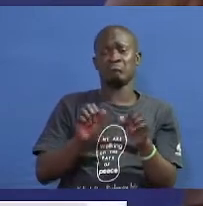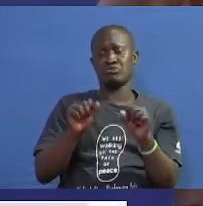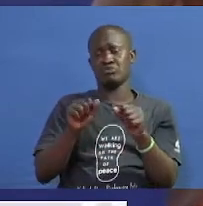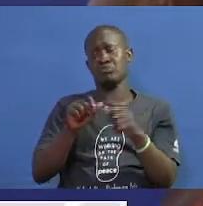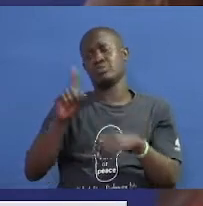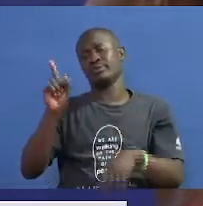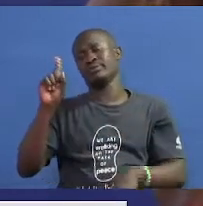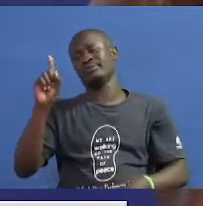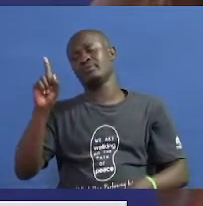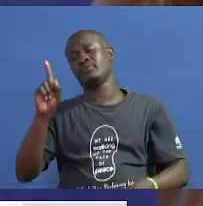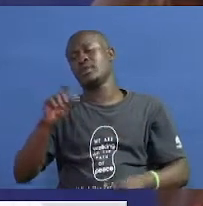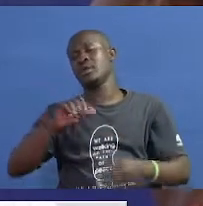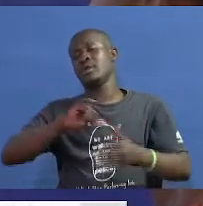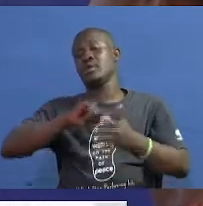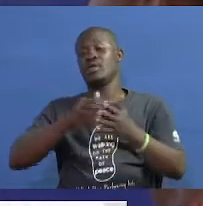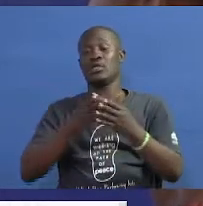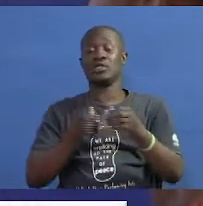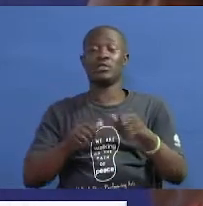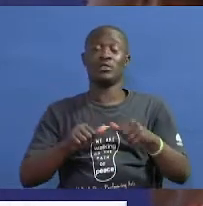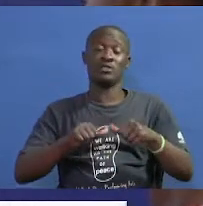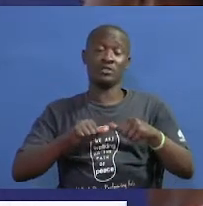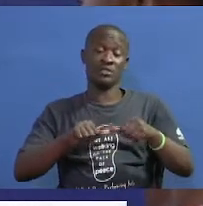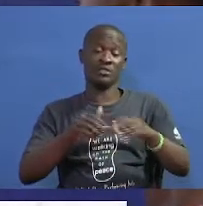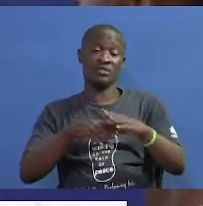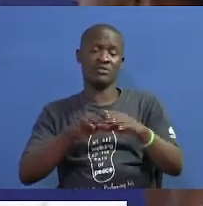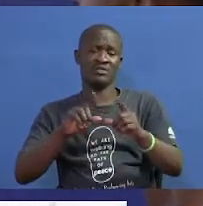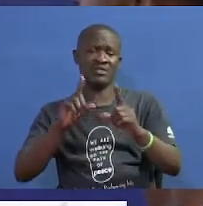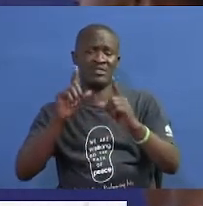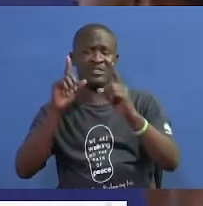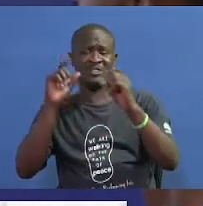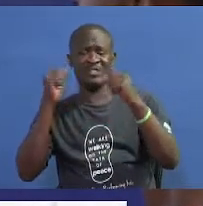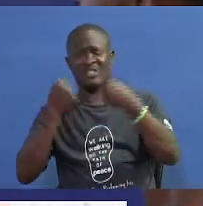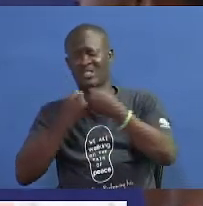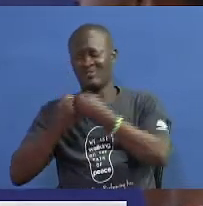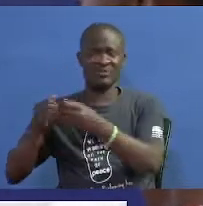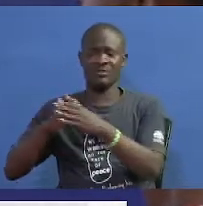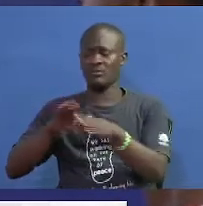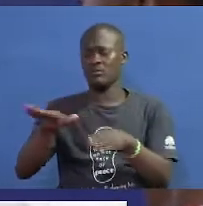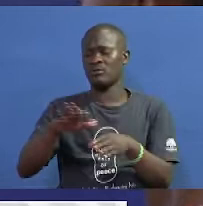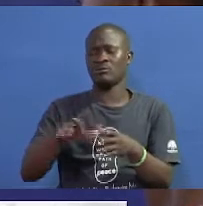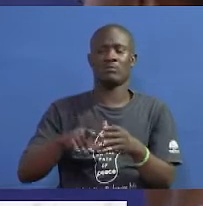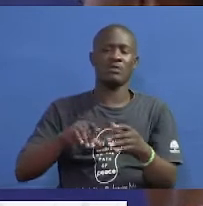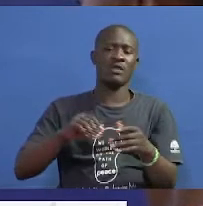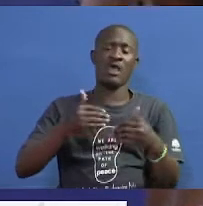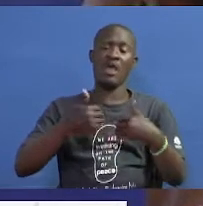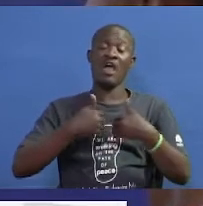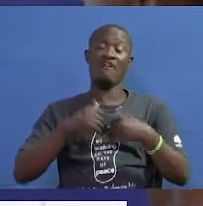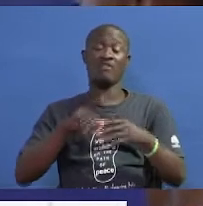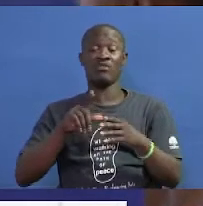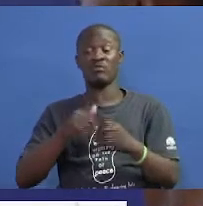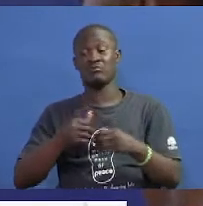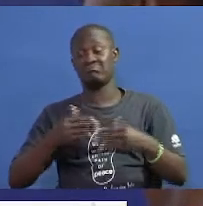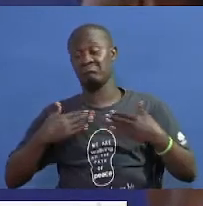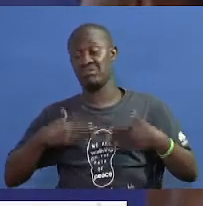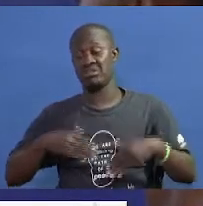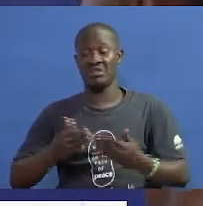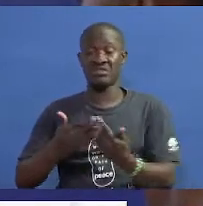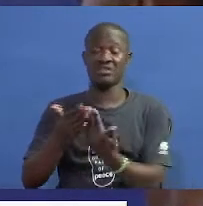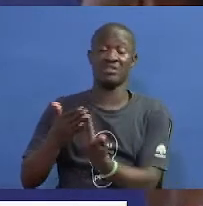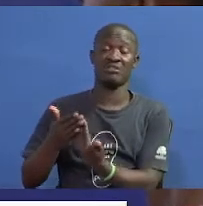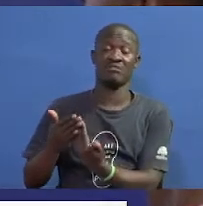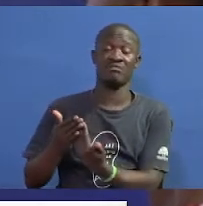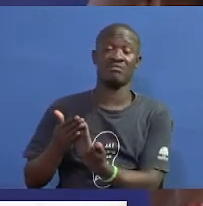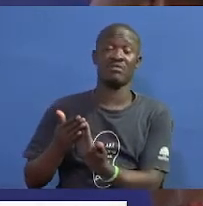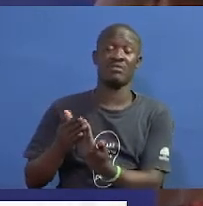can in Nairobi. Just because they live in a very difficult, harsher place doesn't mean that they should have such vastly different health care.